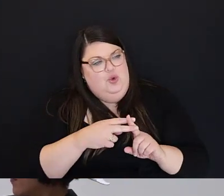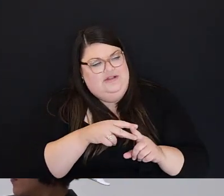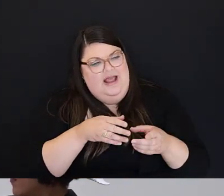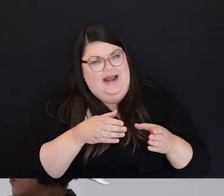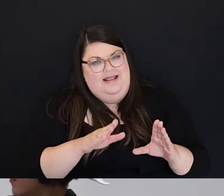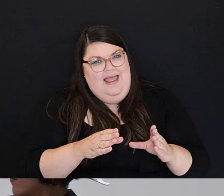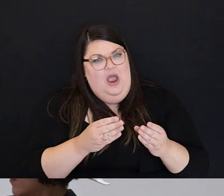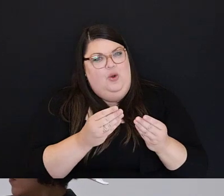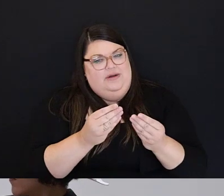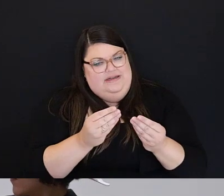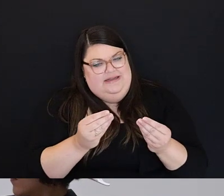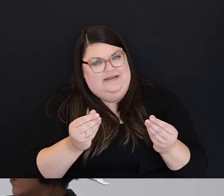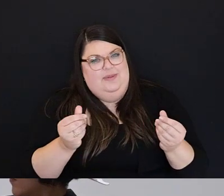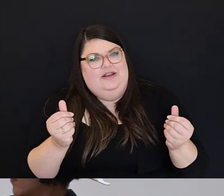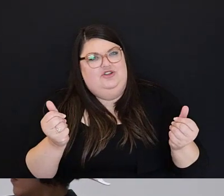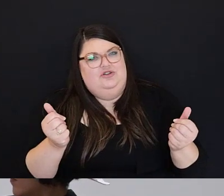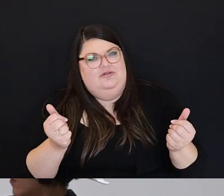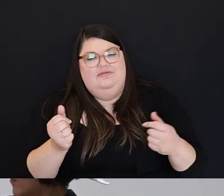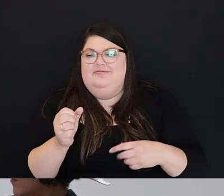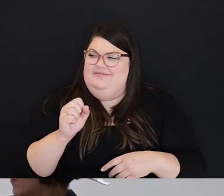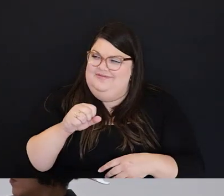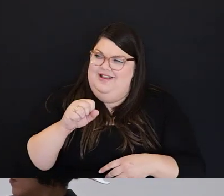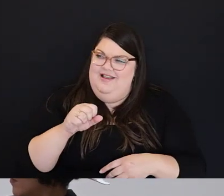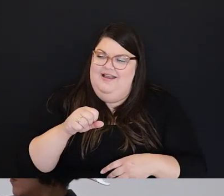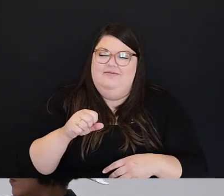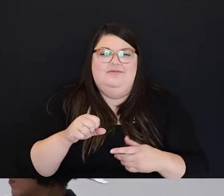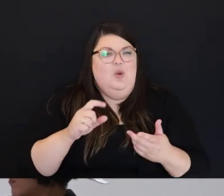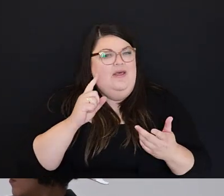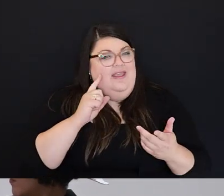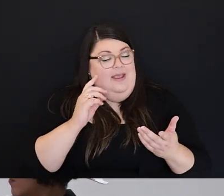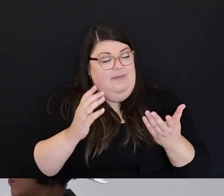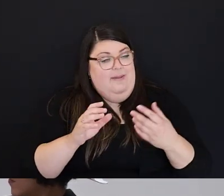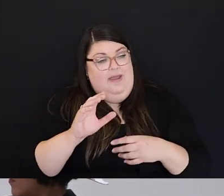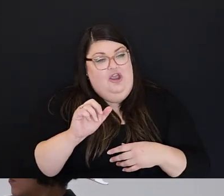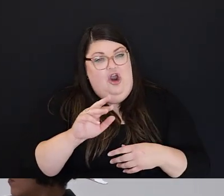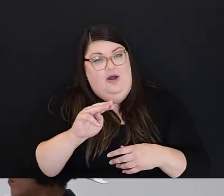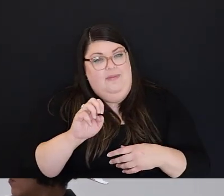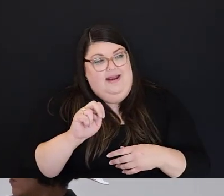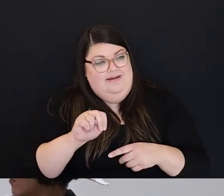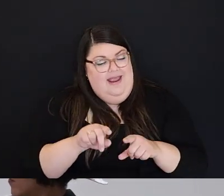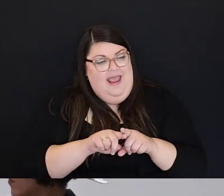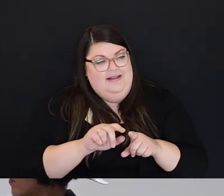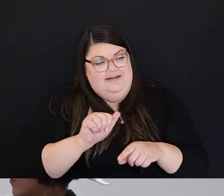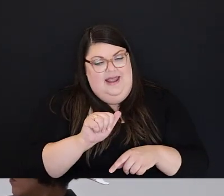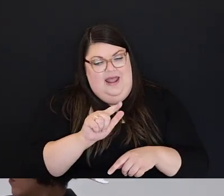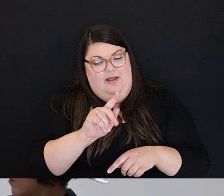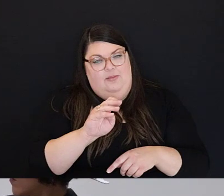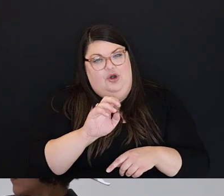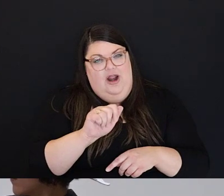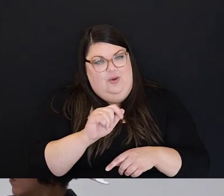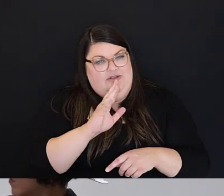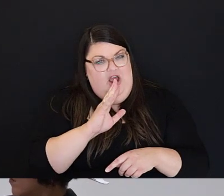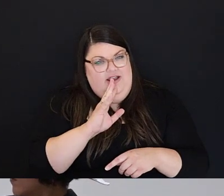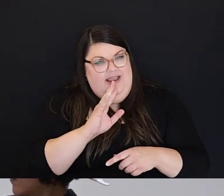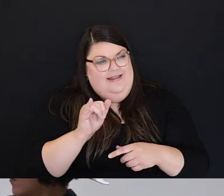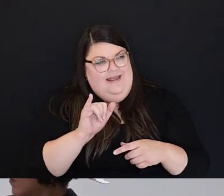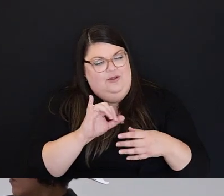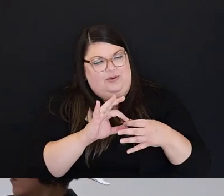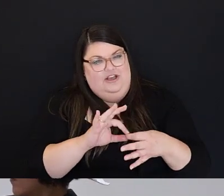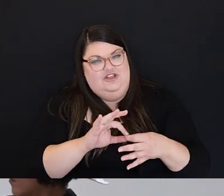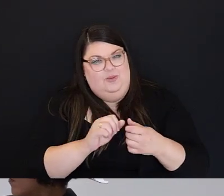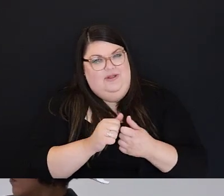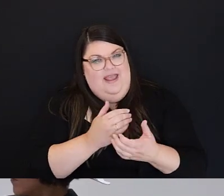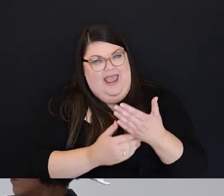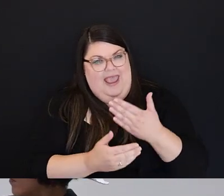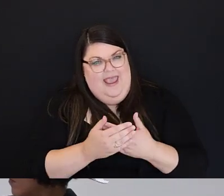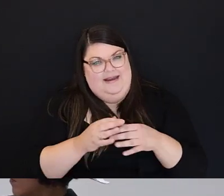that allow dissipation? And I think one of the things, maybe Carmen, as Alberta was talking, and like kind of this relationship to the hand and